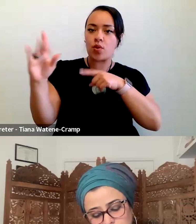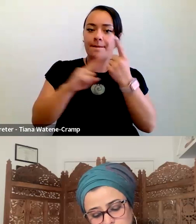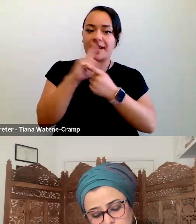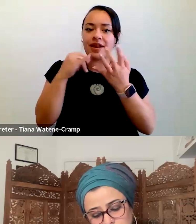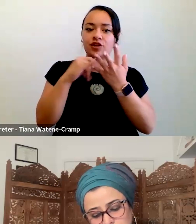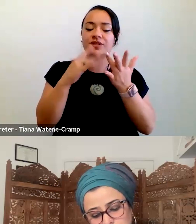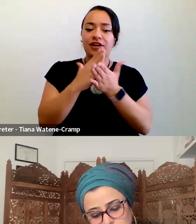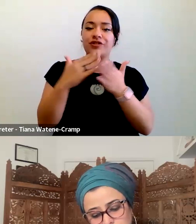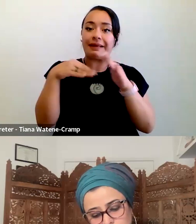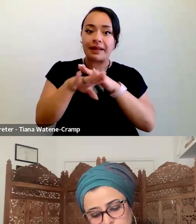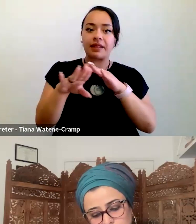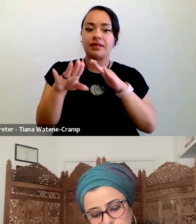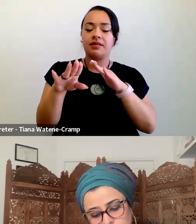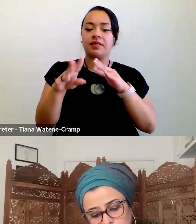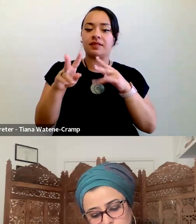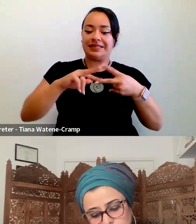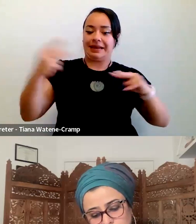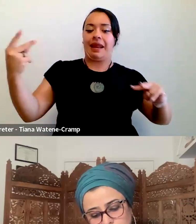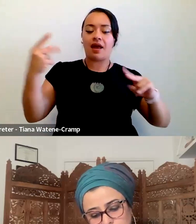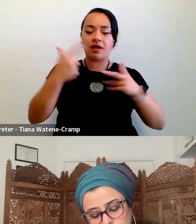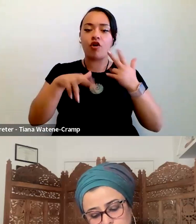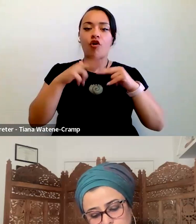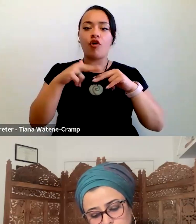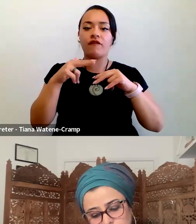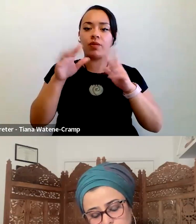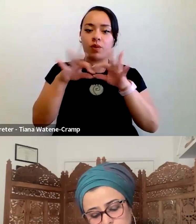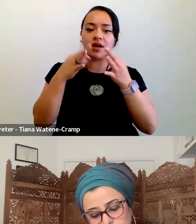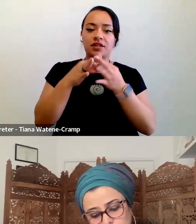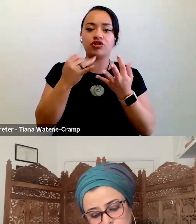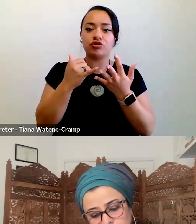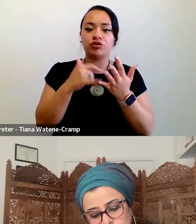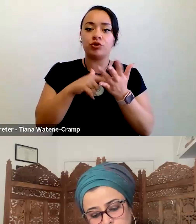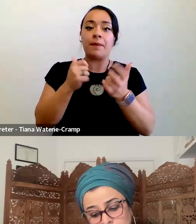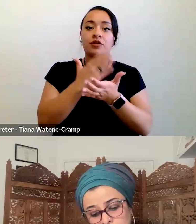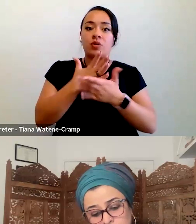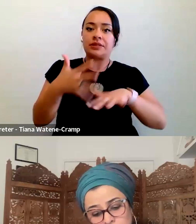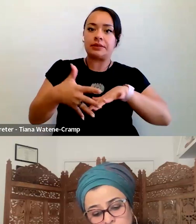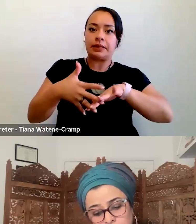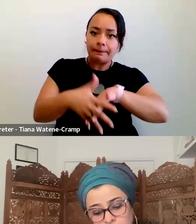of the organisation? It's just so embedded.